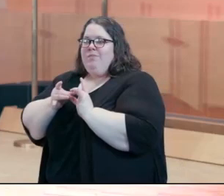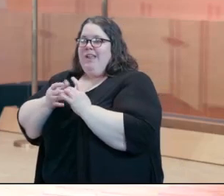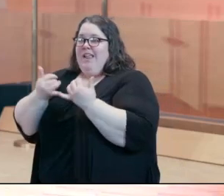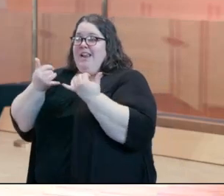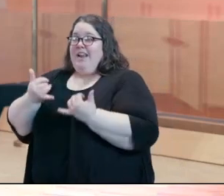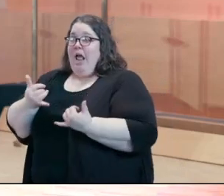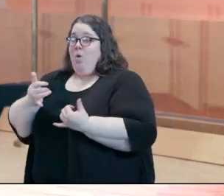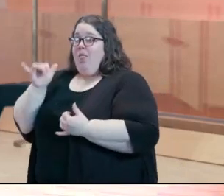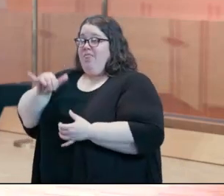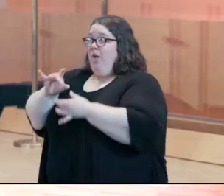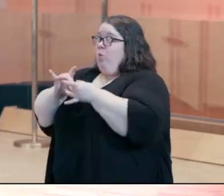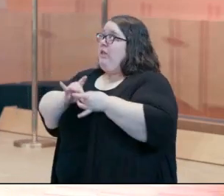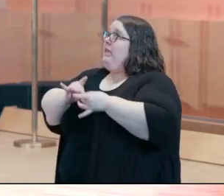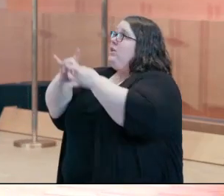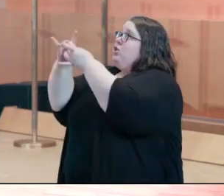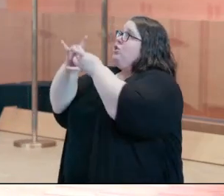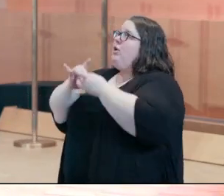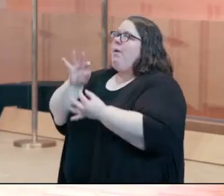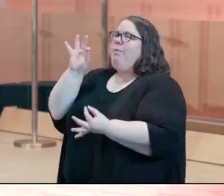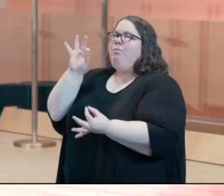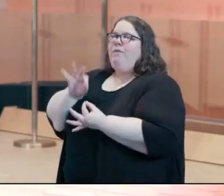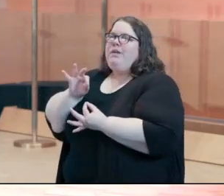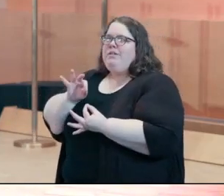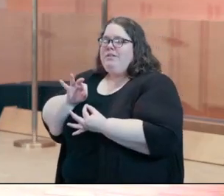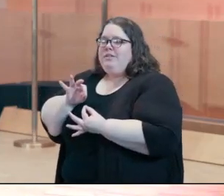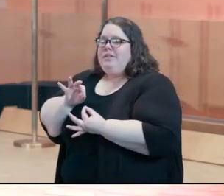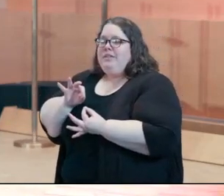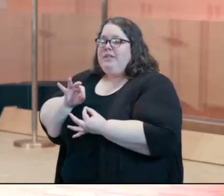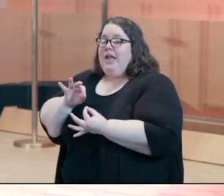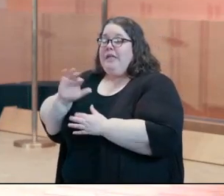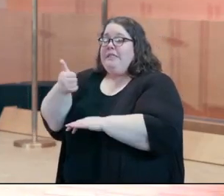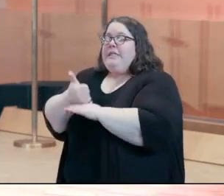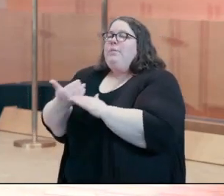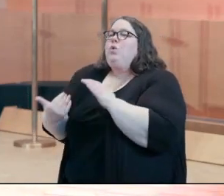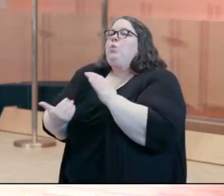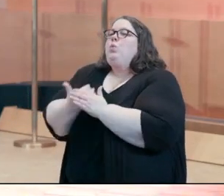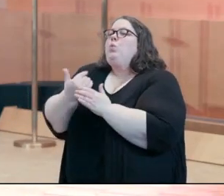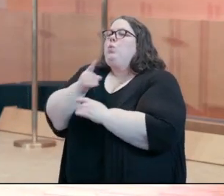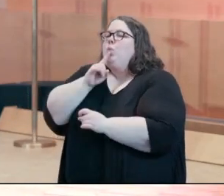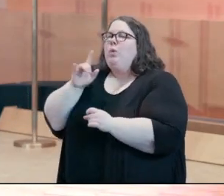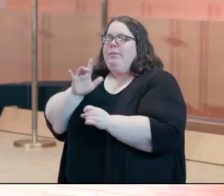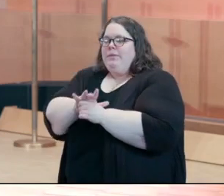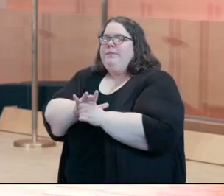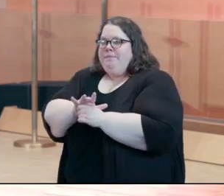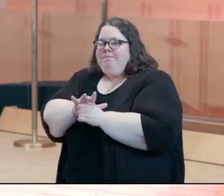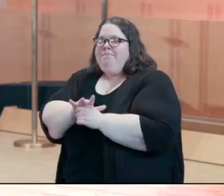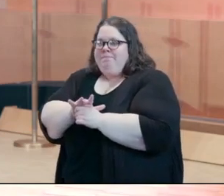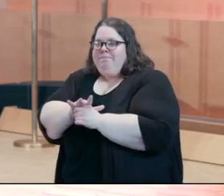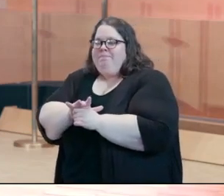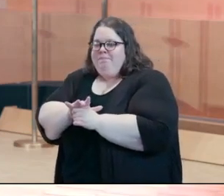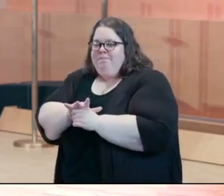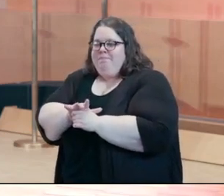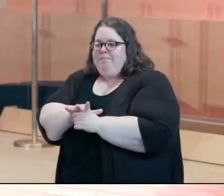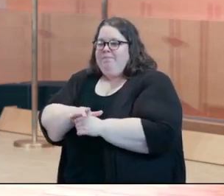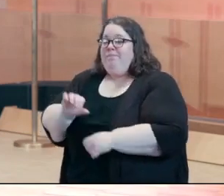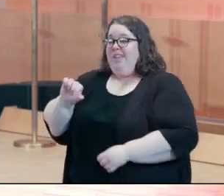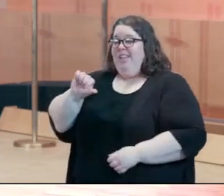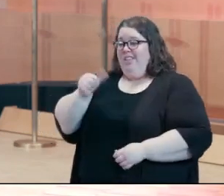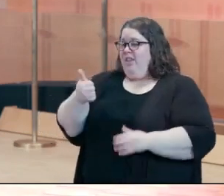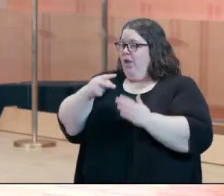him. And it's a new covenant. We hear this in our other reading from Luke